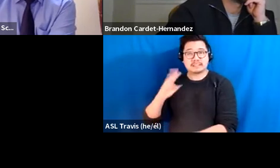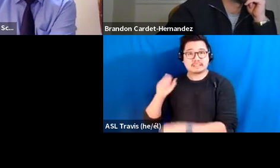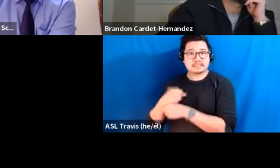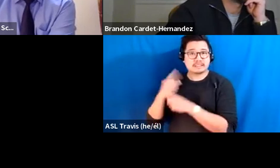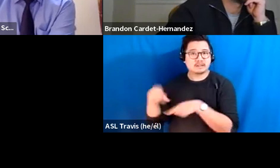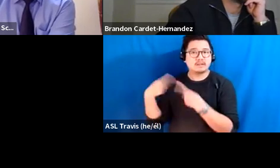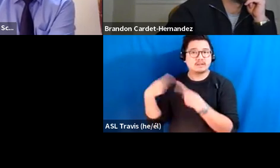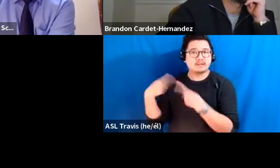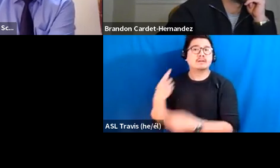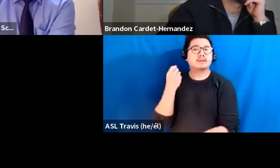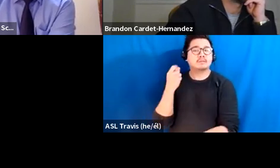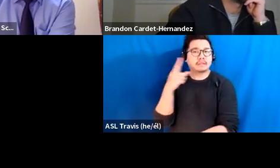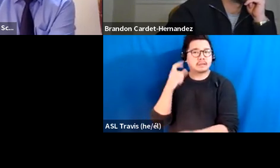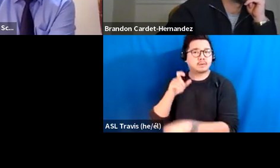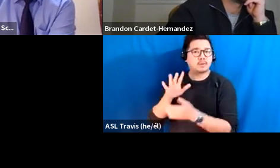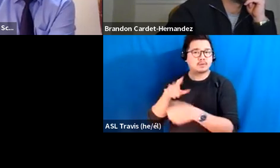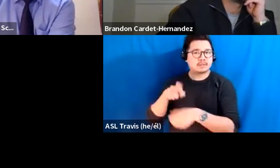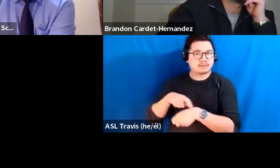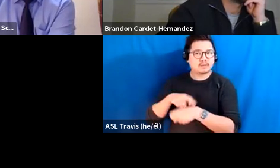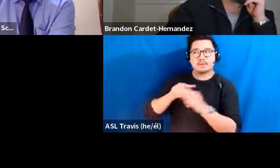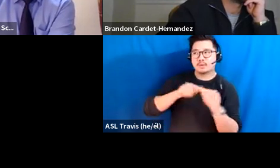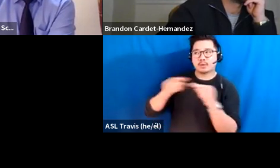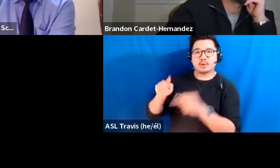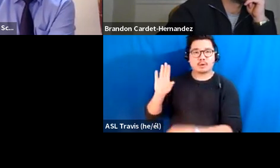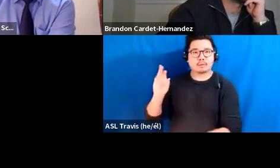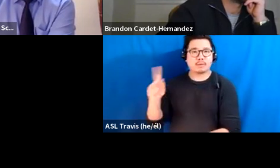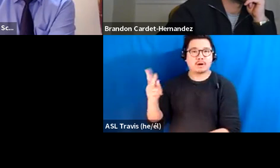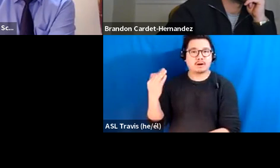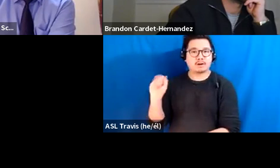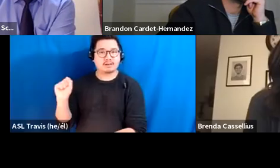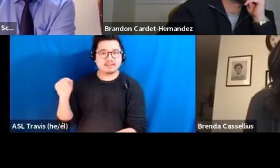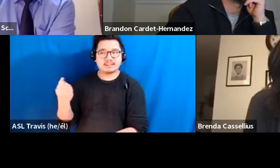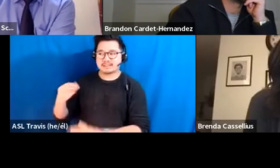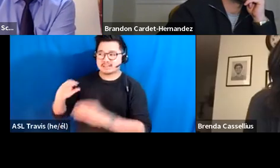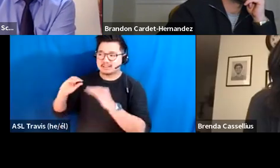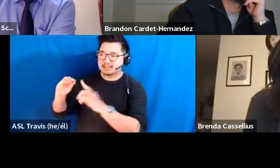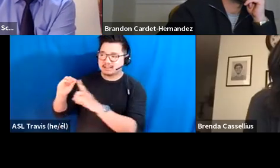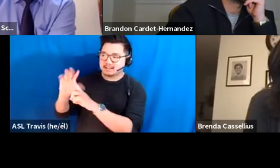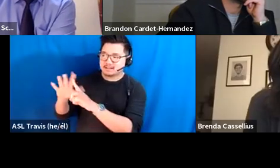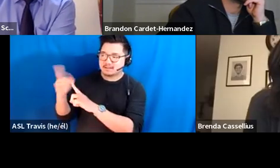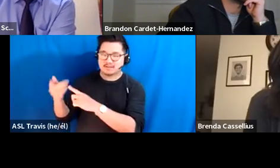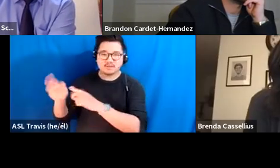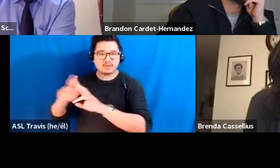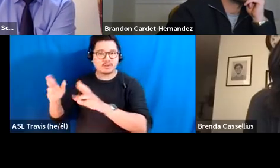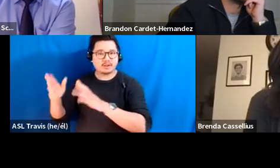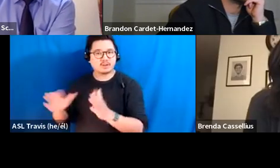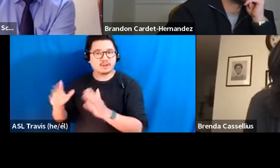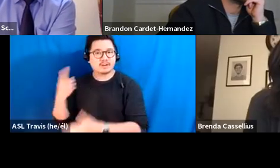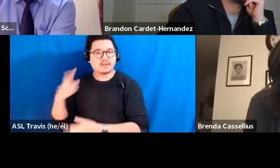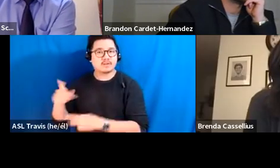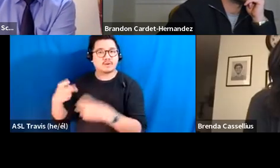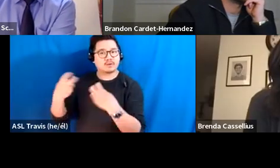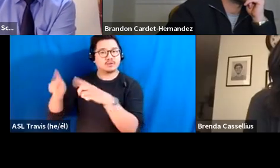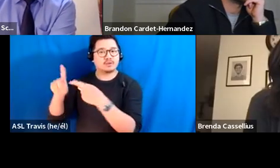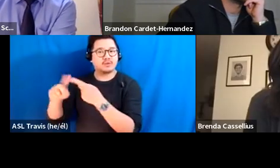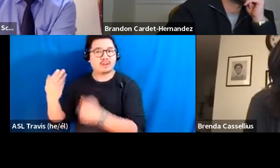spending their summers at the burke high school on boarding for readiness for the transition